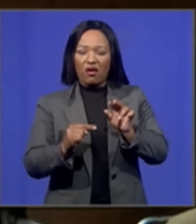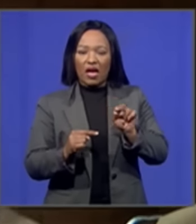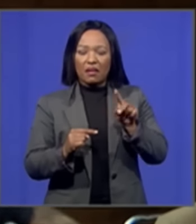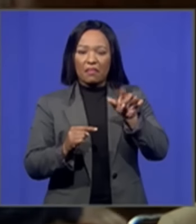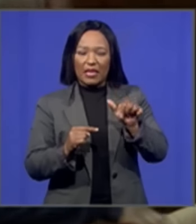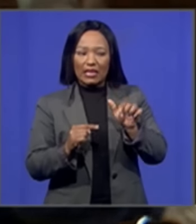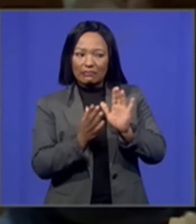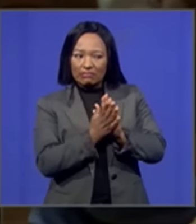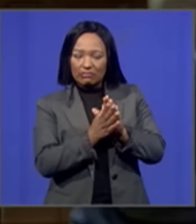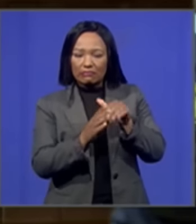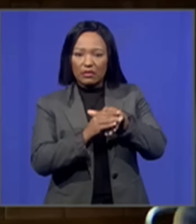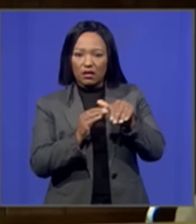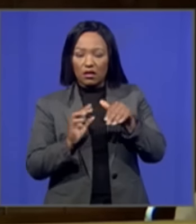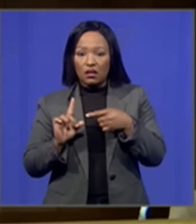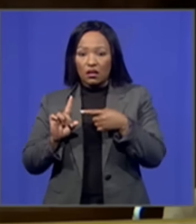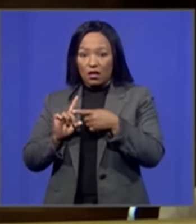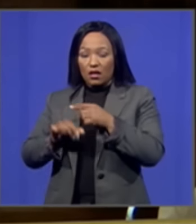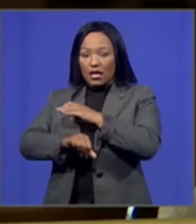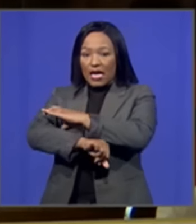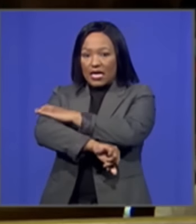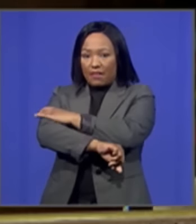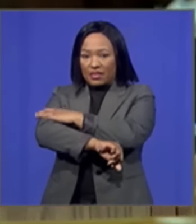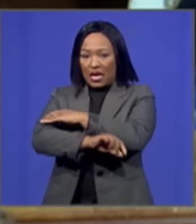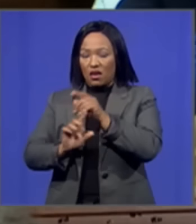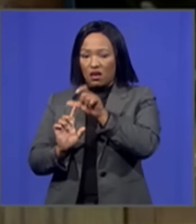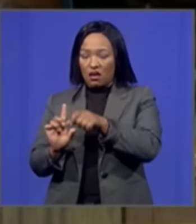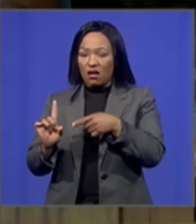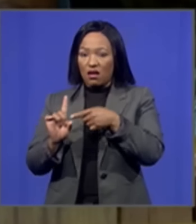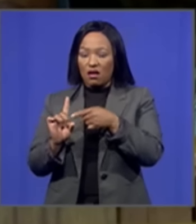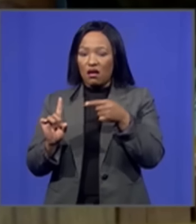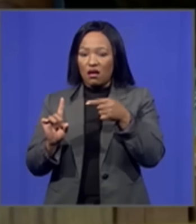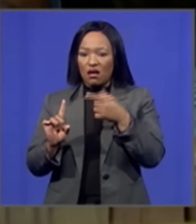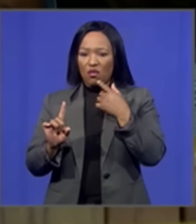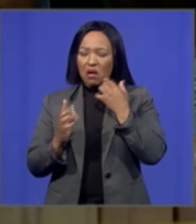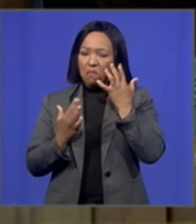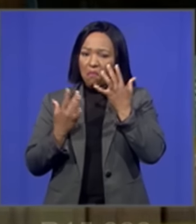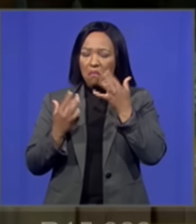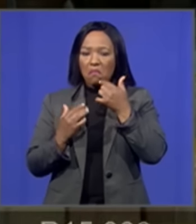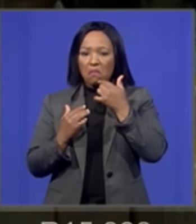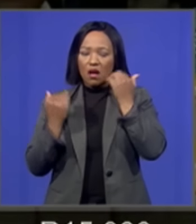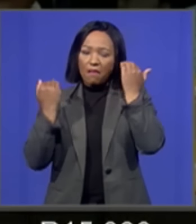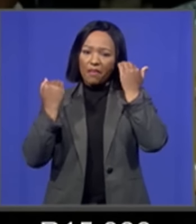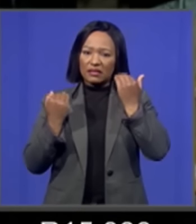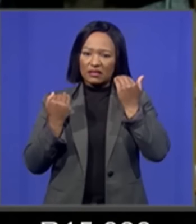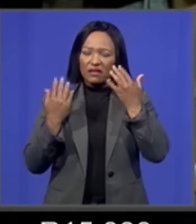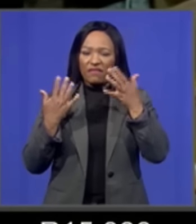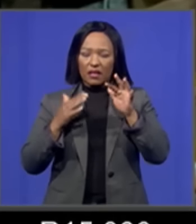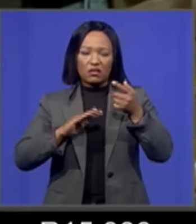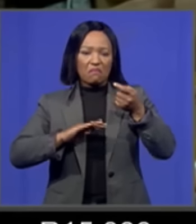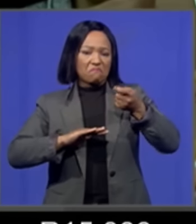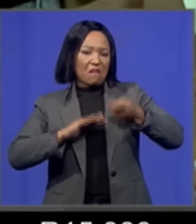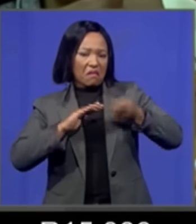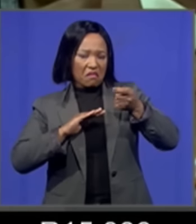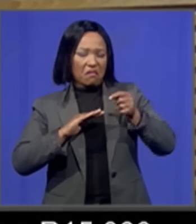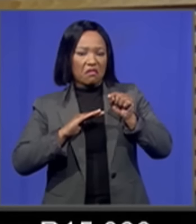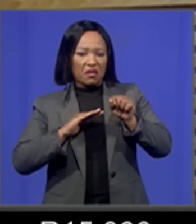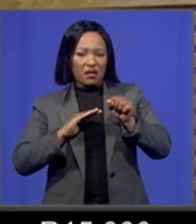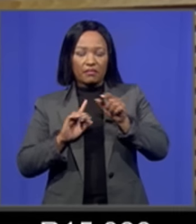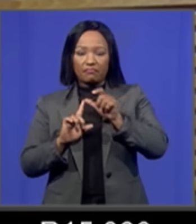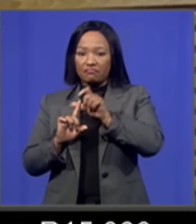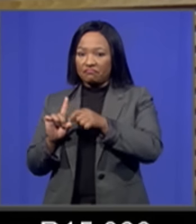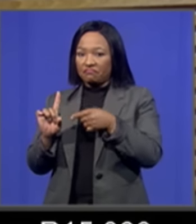le kgopelo ya peili ya Mokapteni Lawrence Makgotlwe ebile seo se nago le bosodi go fitlhelela magistrata a efa katlholo. Molato wa Makgotlwe